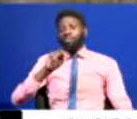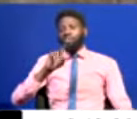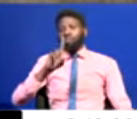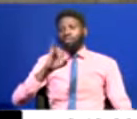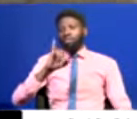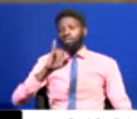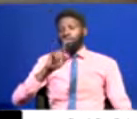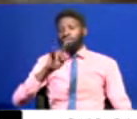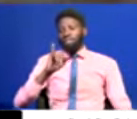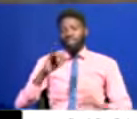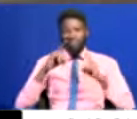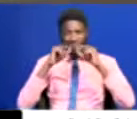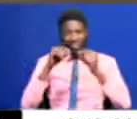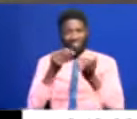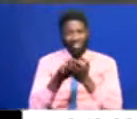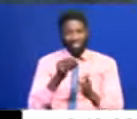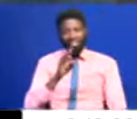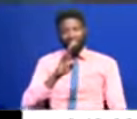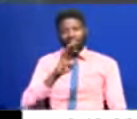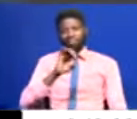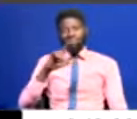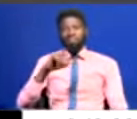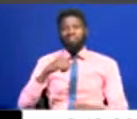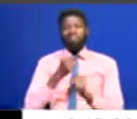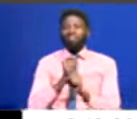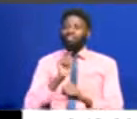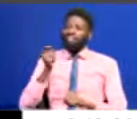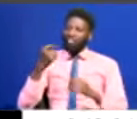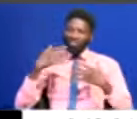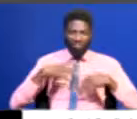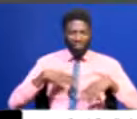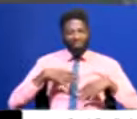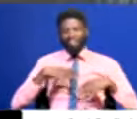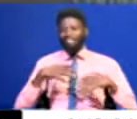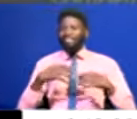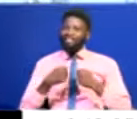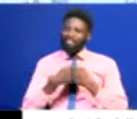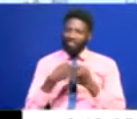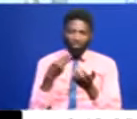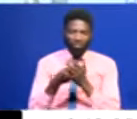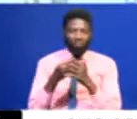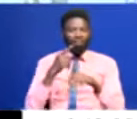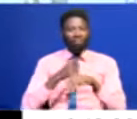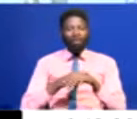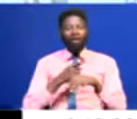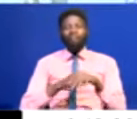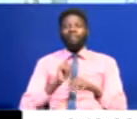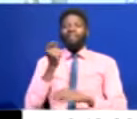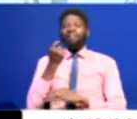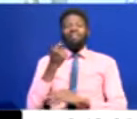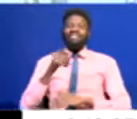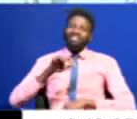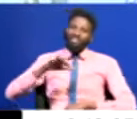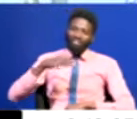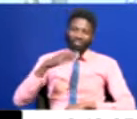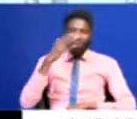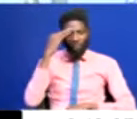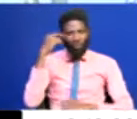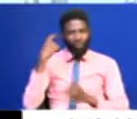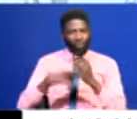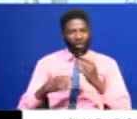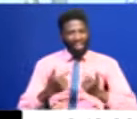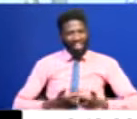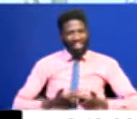into their pockets at a time when the economy is not doing well due to the high cost of living. It has been brought in too